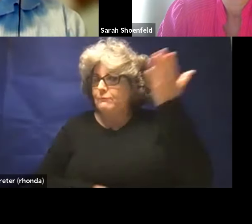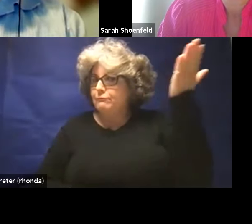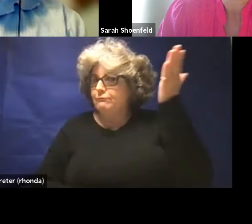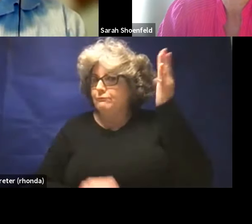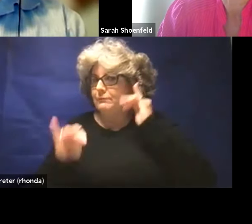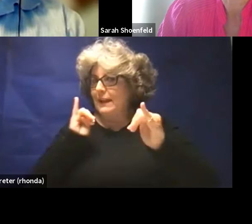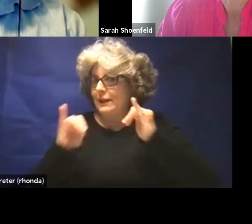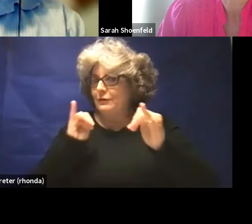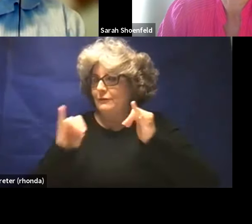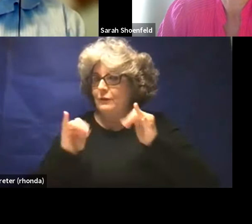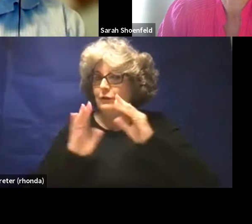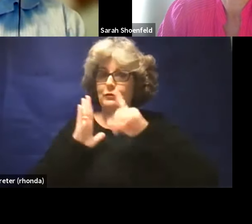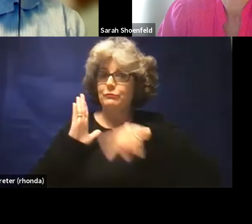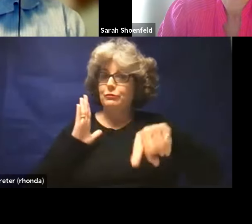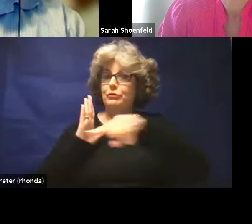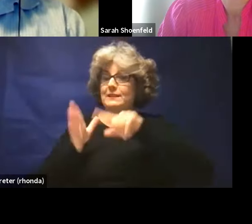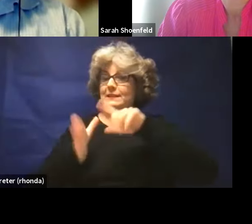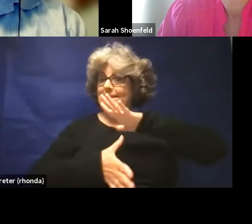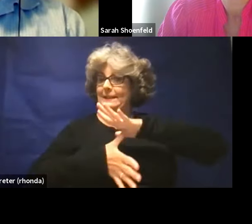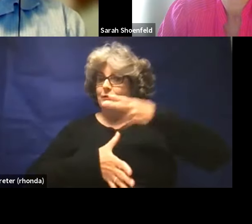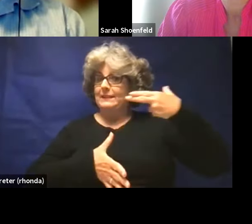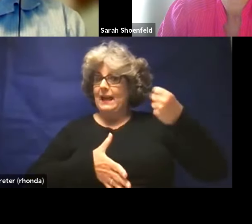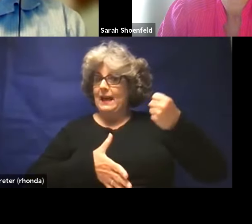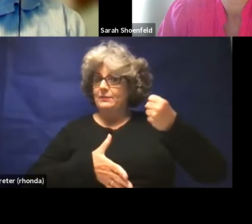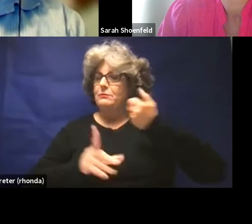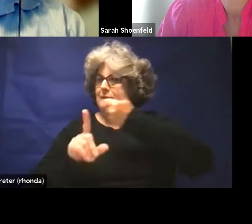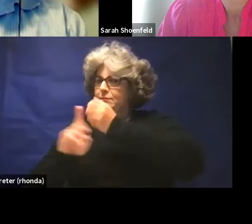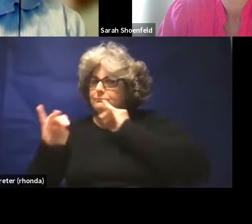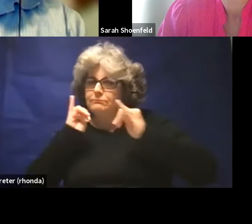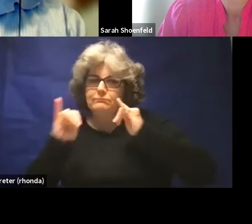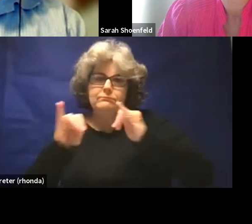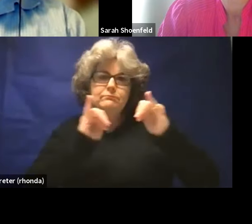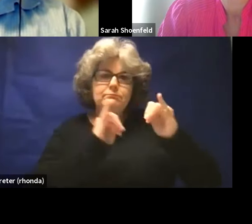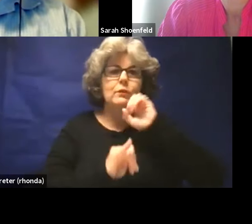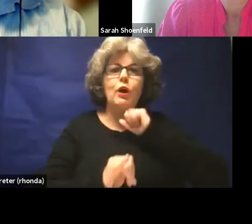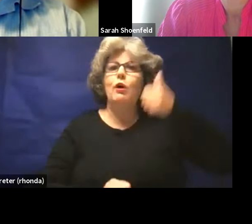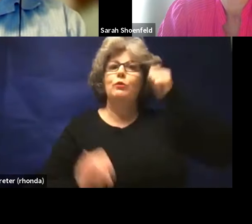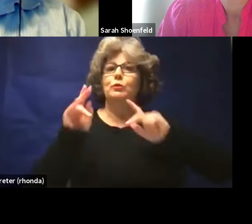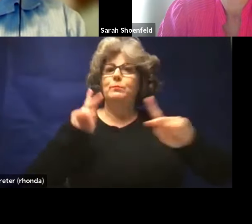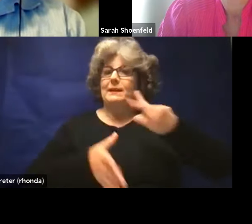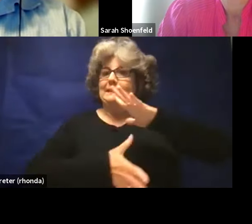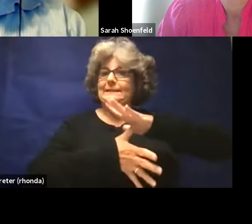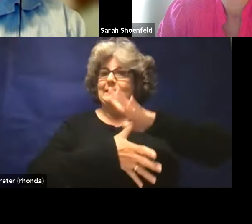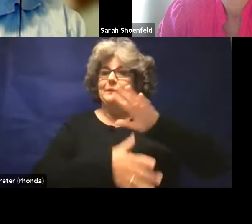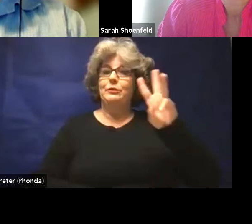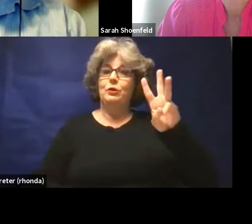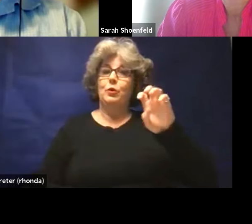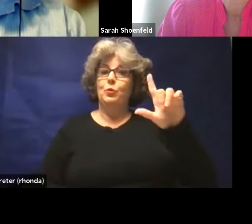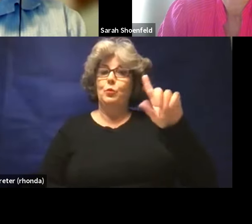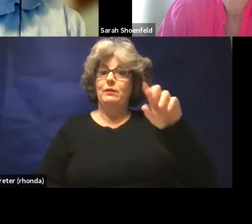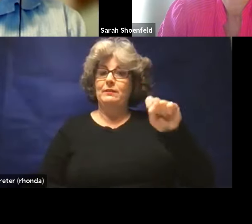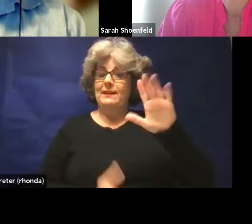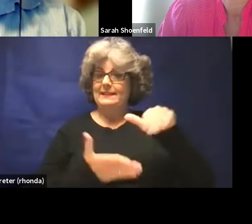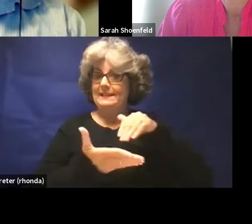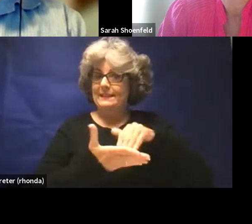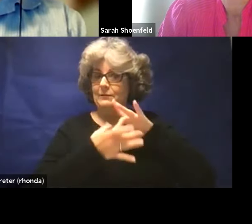interviews. The students who were seniors in high school conducted these interviews with elders who were regulars at the Senior Wellness Center that